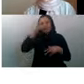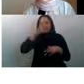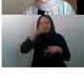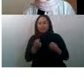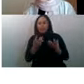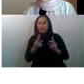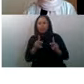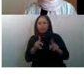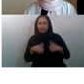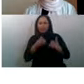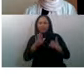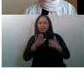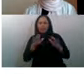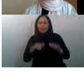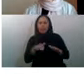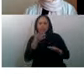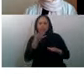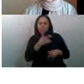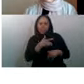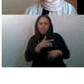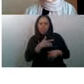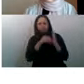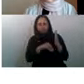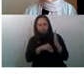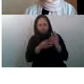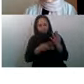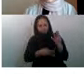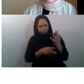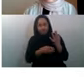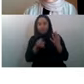What's your date of birth? And for the first time ever, it can be done online.